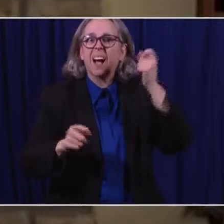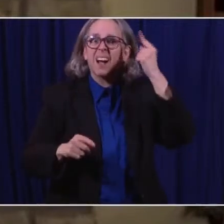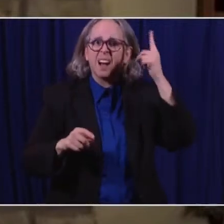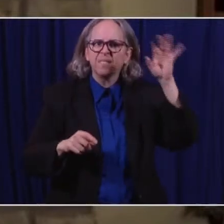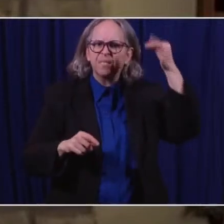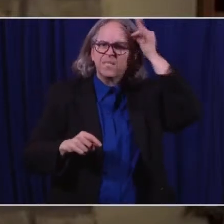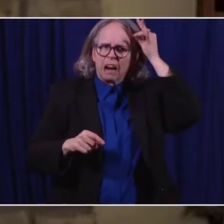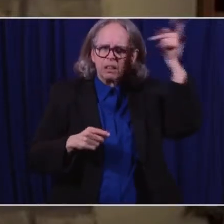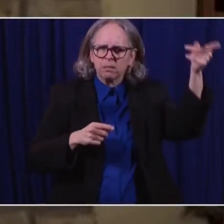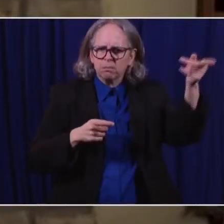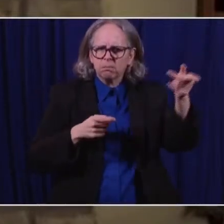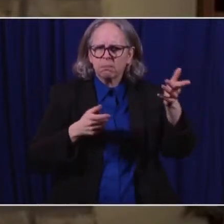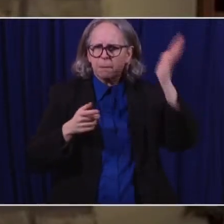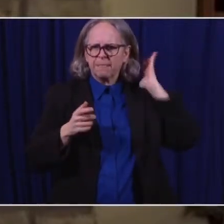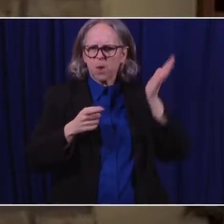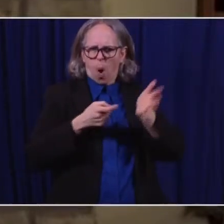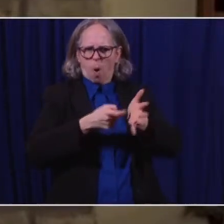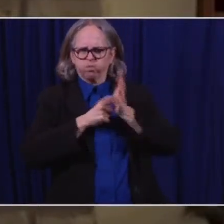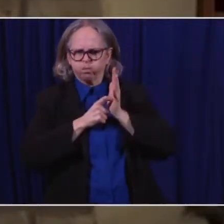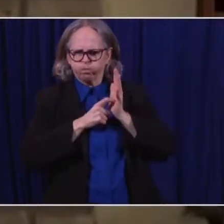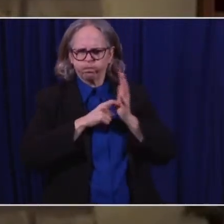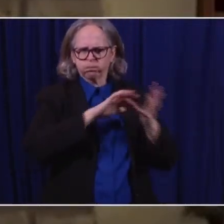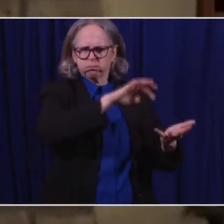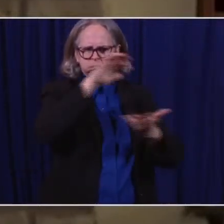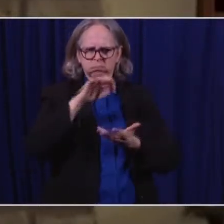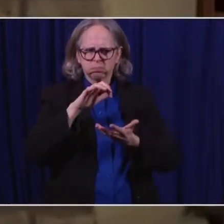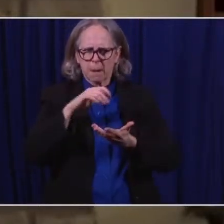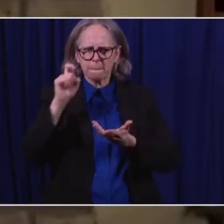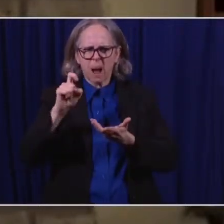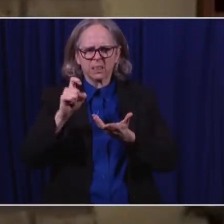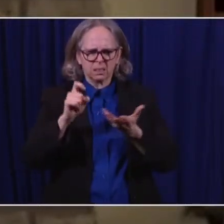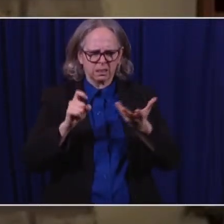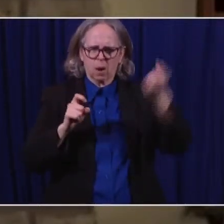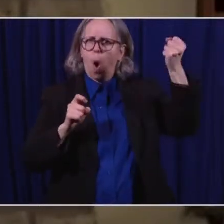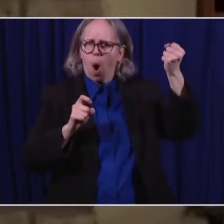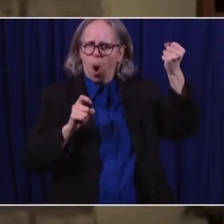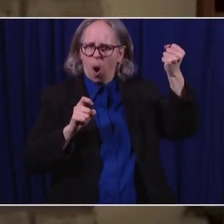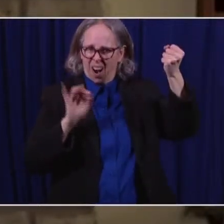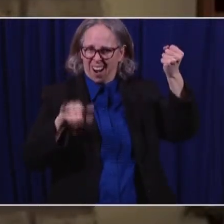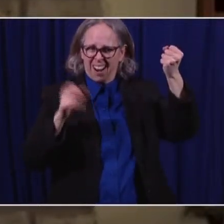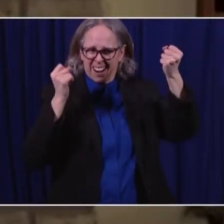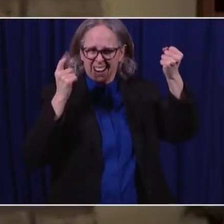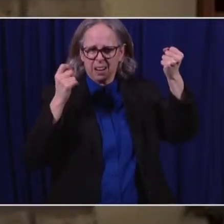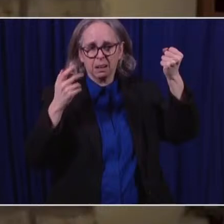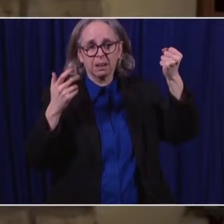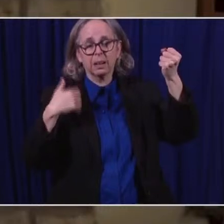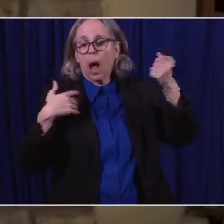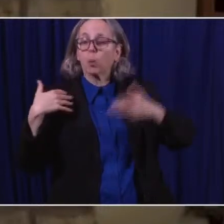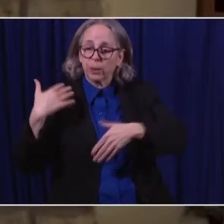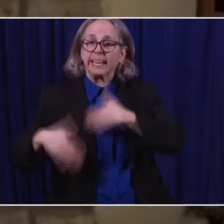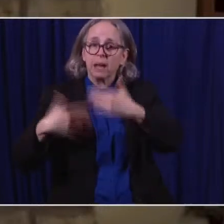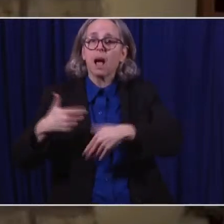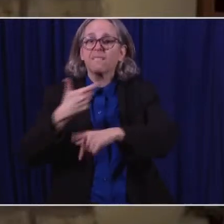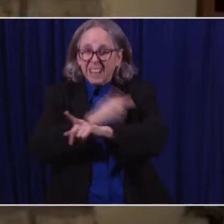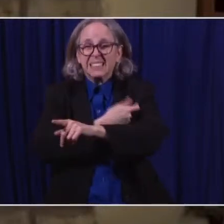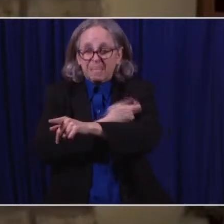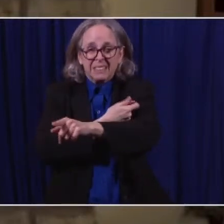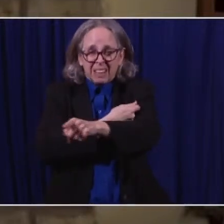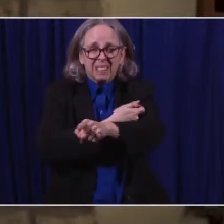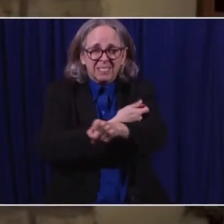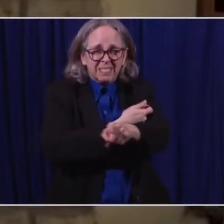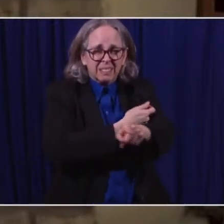beginning. Well, as we went on, it's become clear